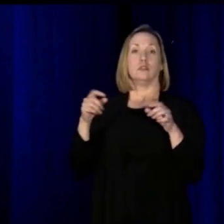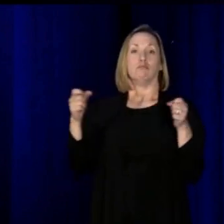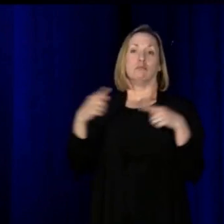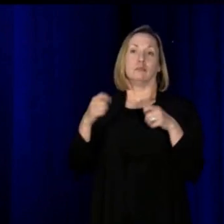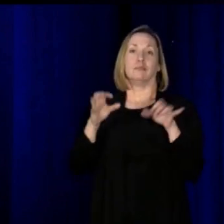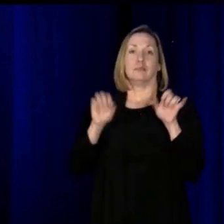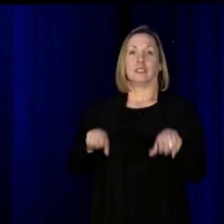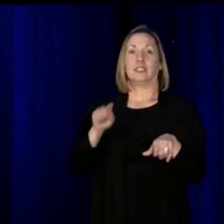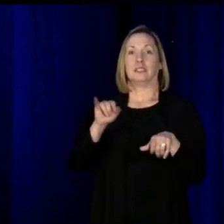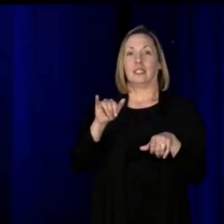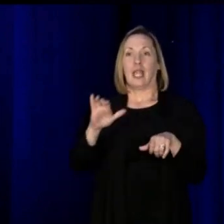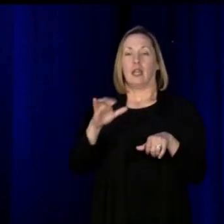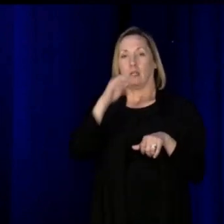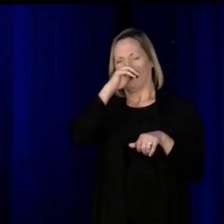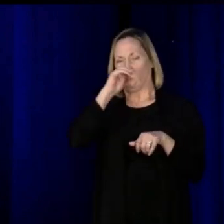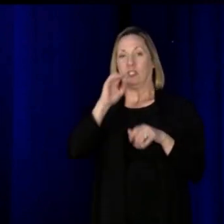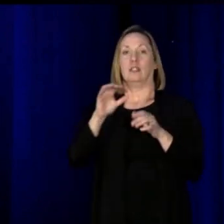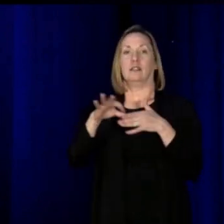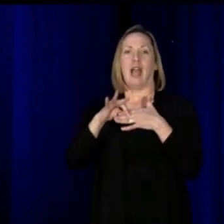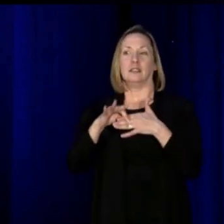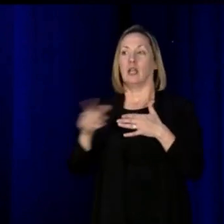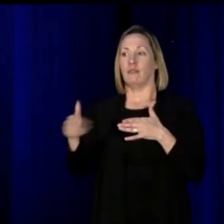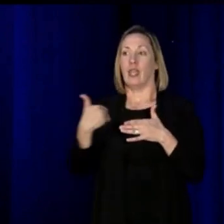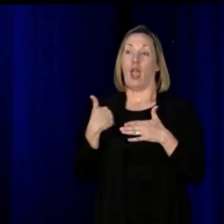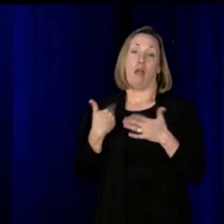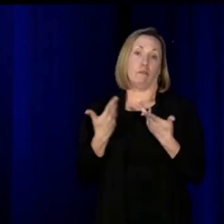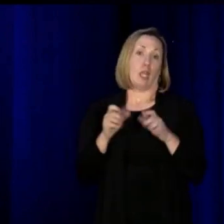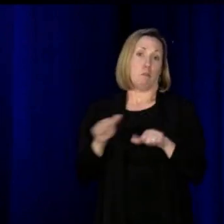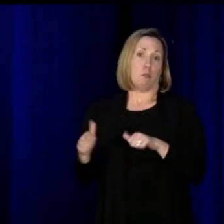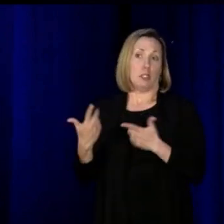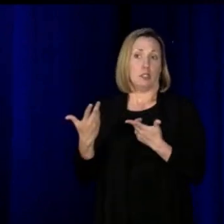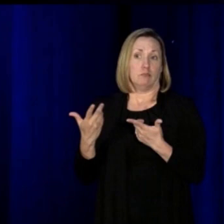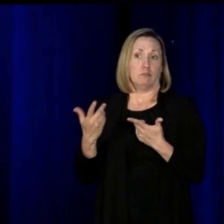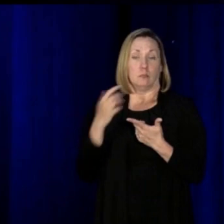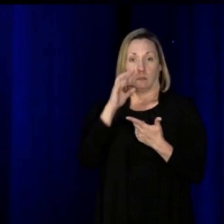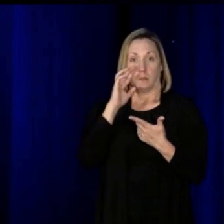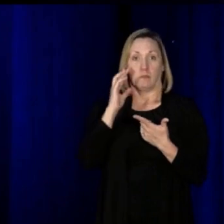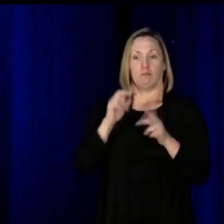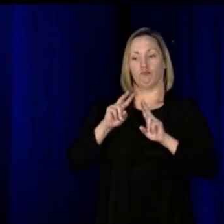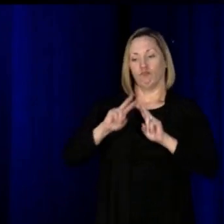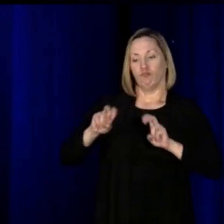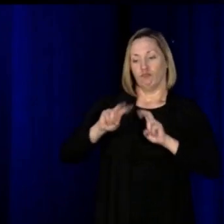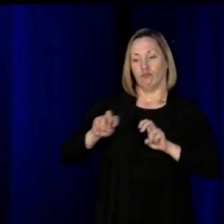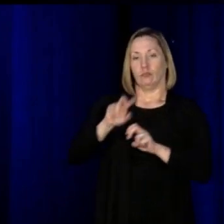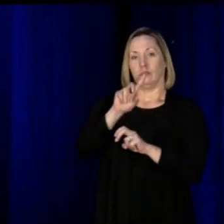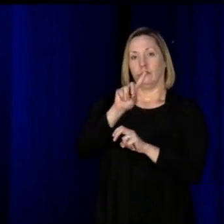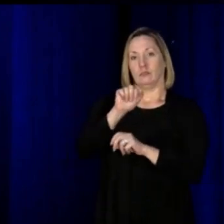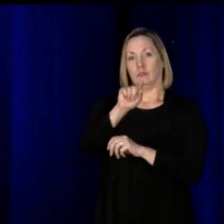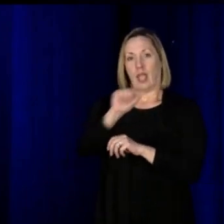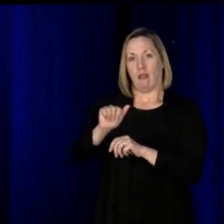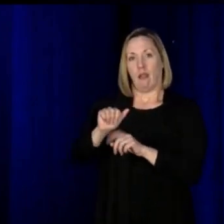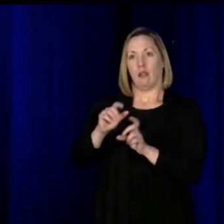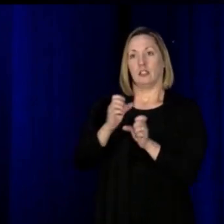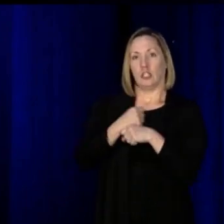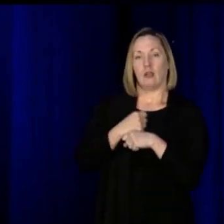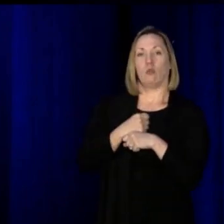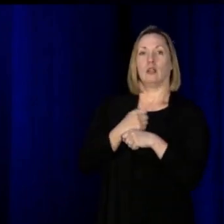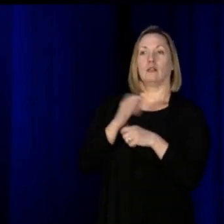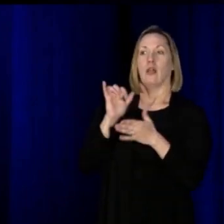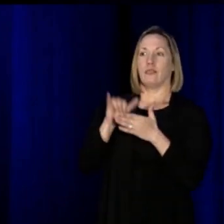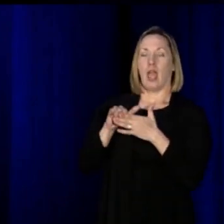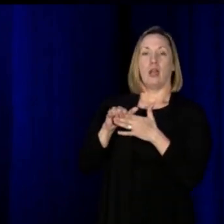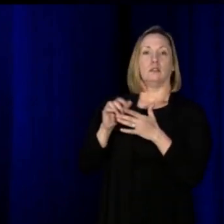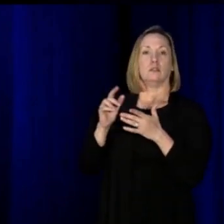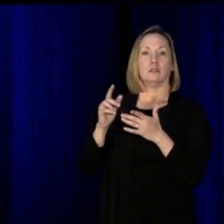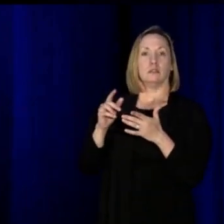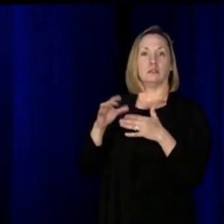content, we also have computers that are, I mean, they have the capability of analyzing the data and generating dynamic content or dynamic